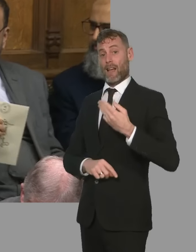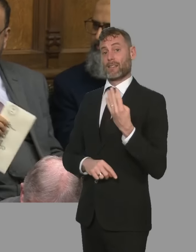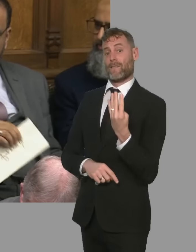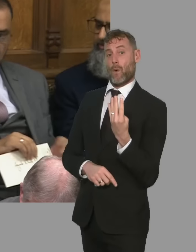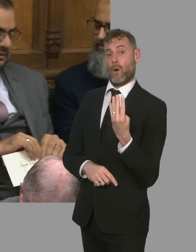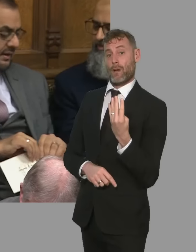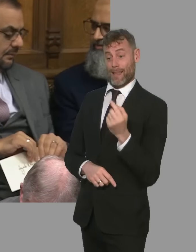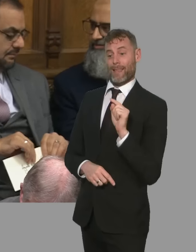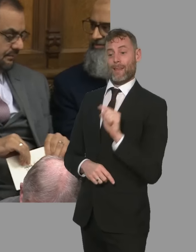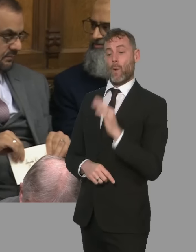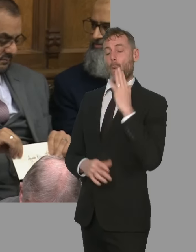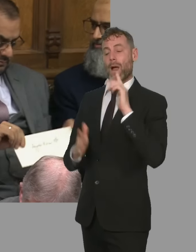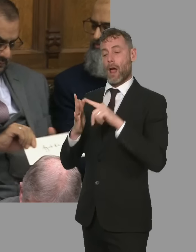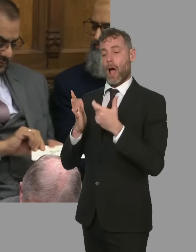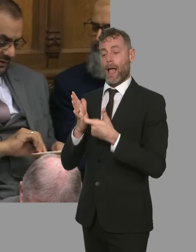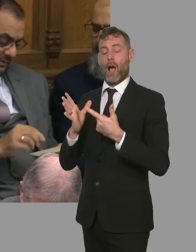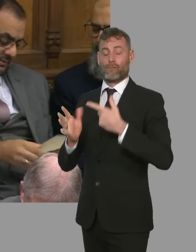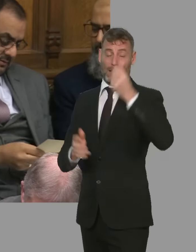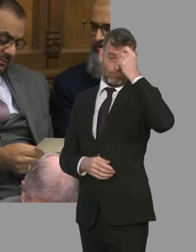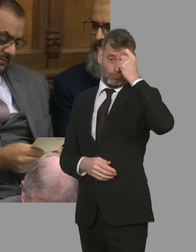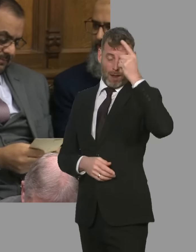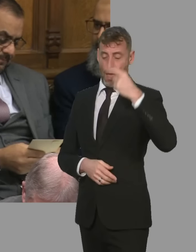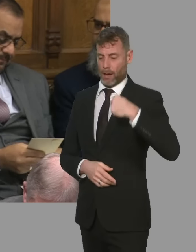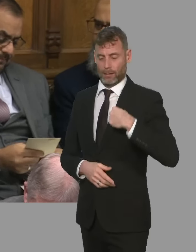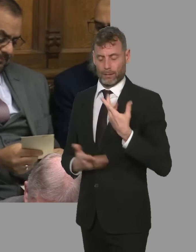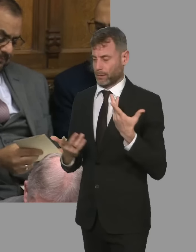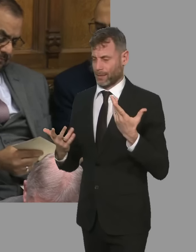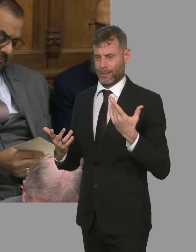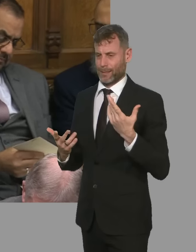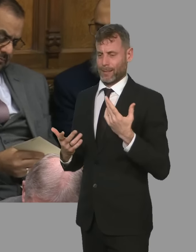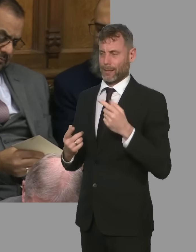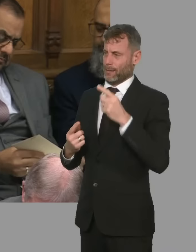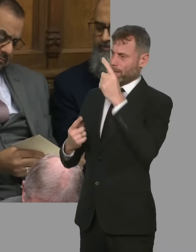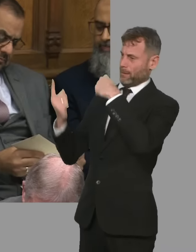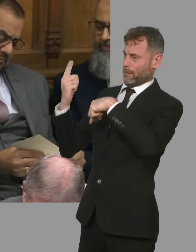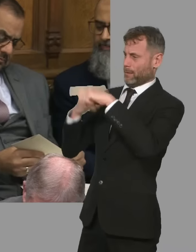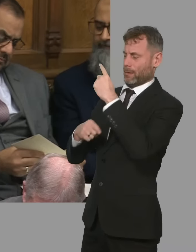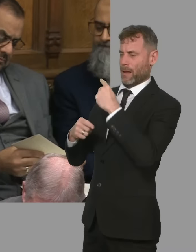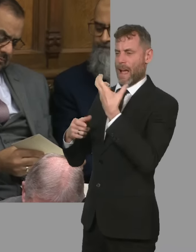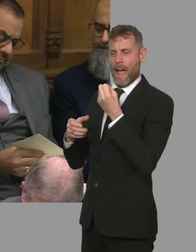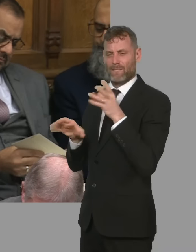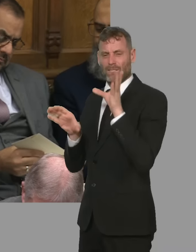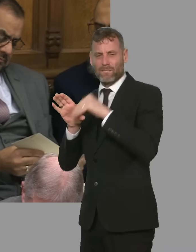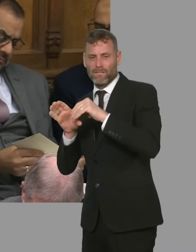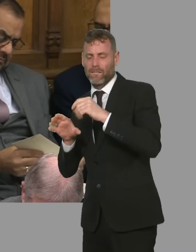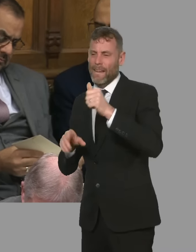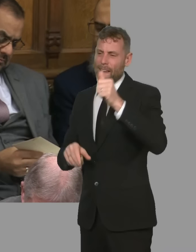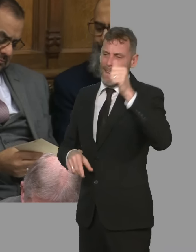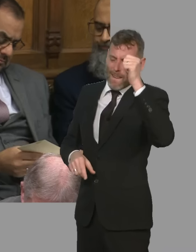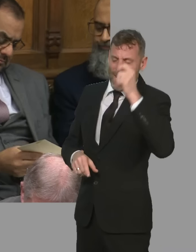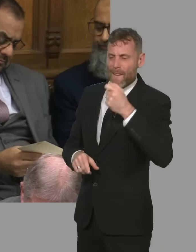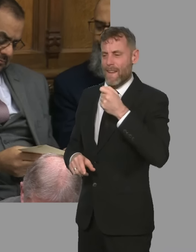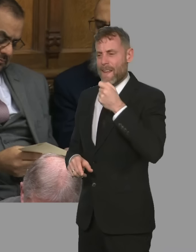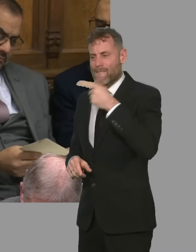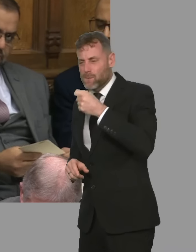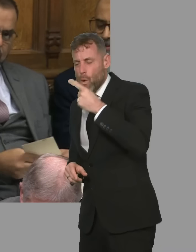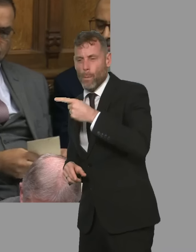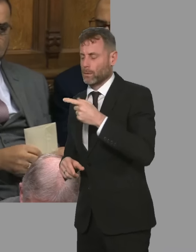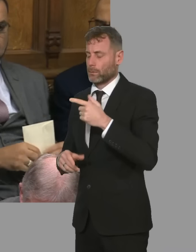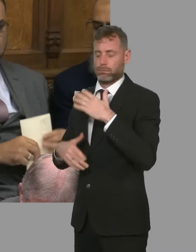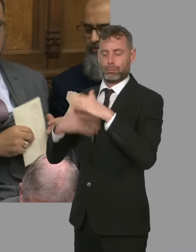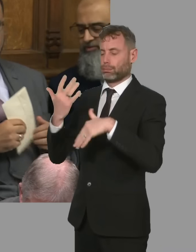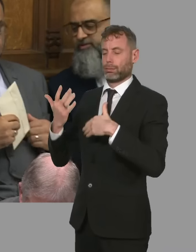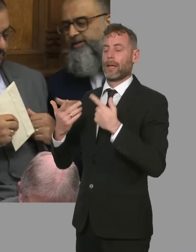ranks being riddled with informants, were running out of options, and they declared a ceasefire. That was then followed by a loyalist